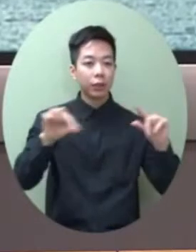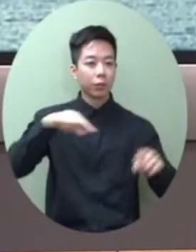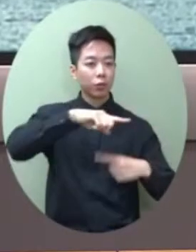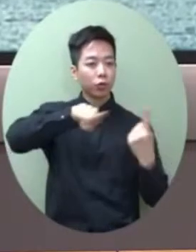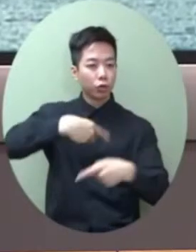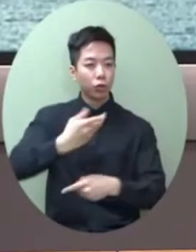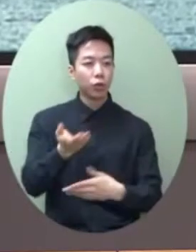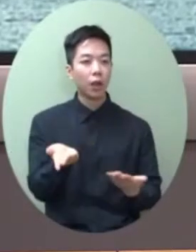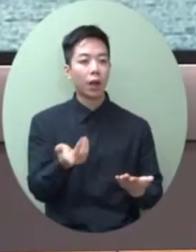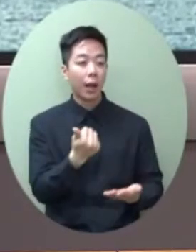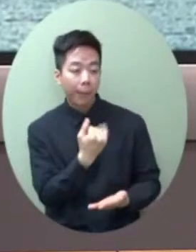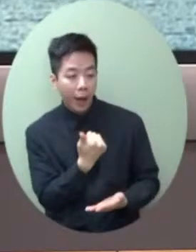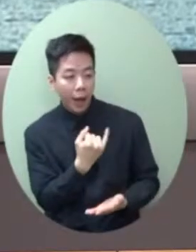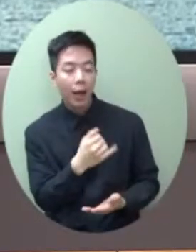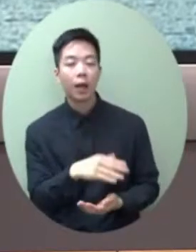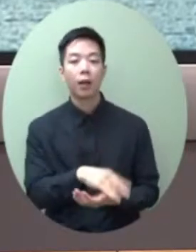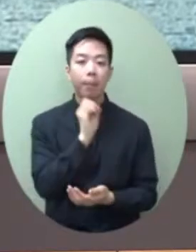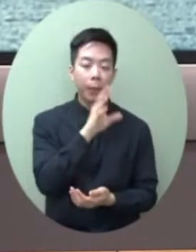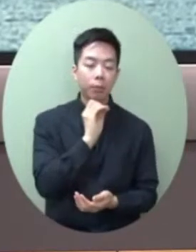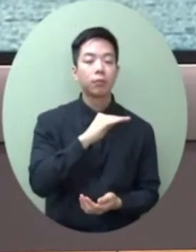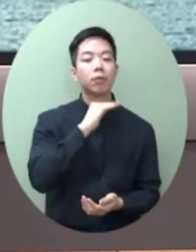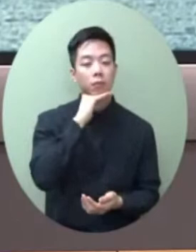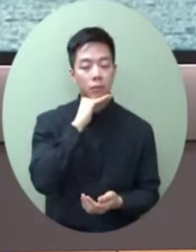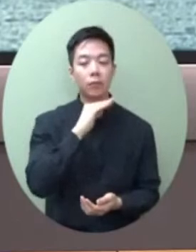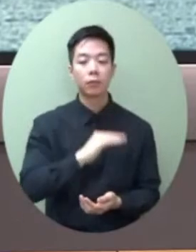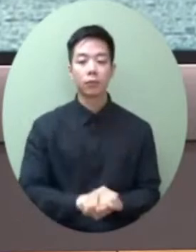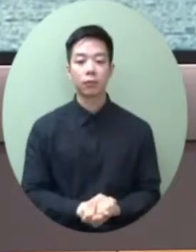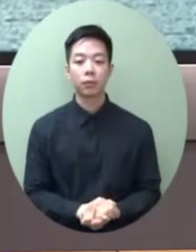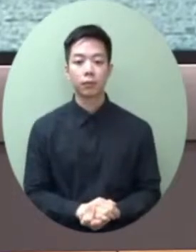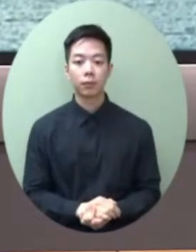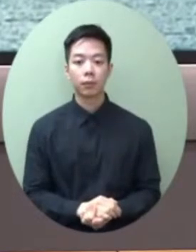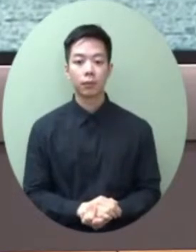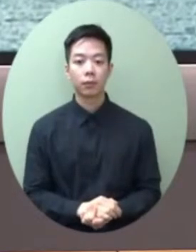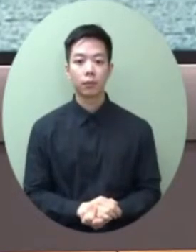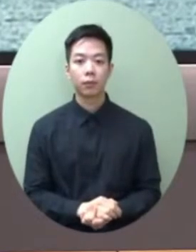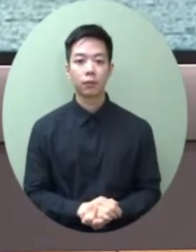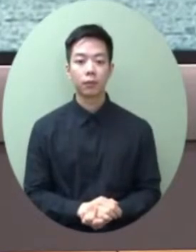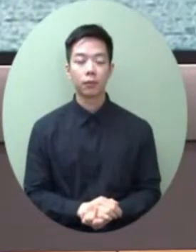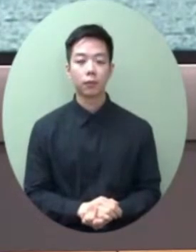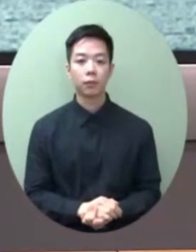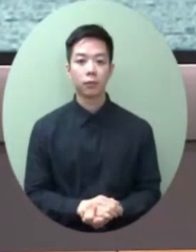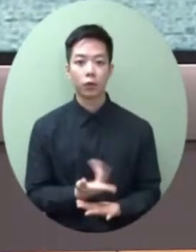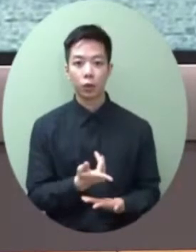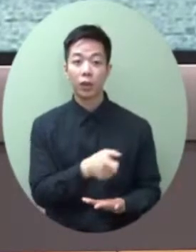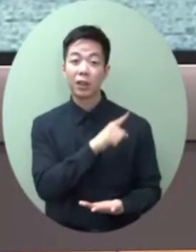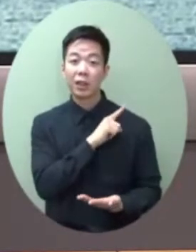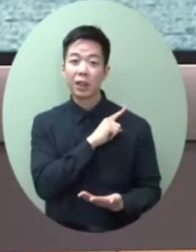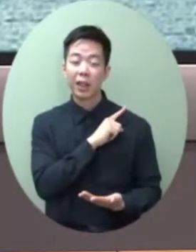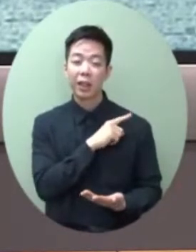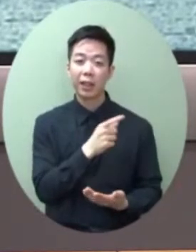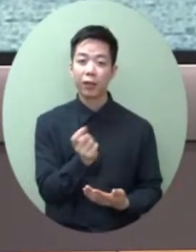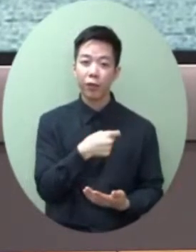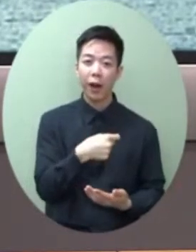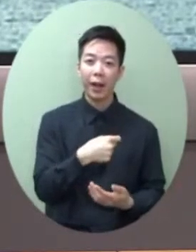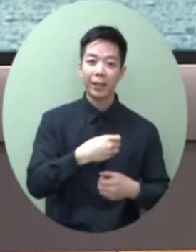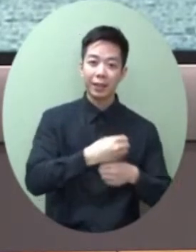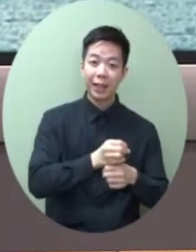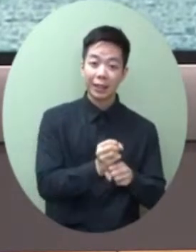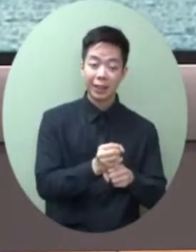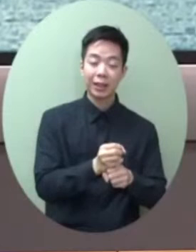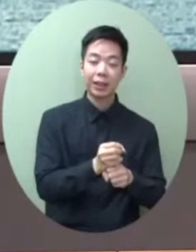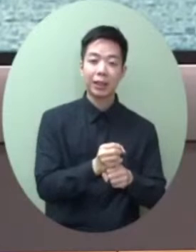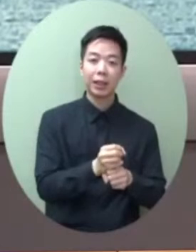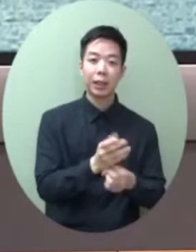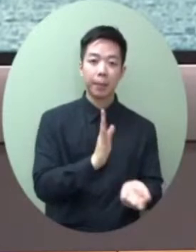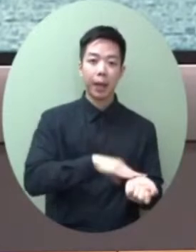that and we'll find out if they want to switch to another place for quarantine. I know that they've been tested positive from